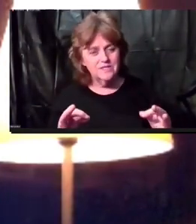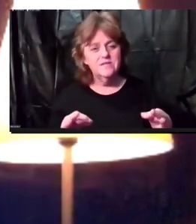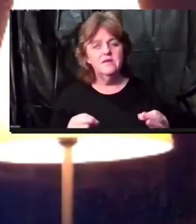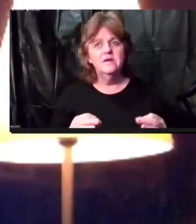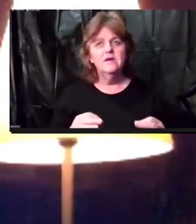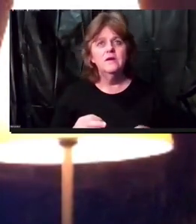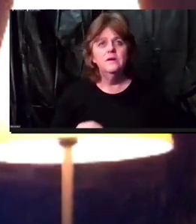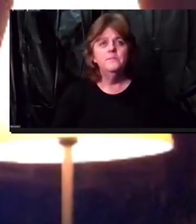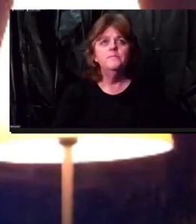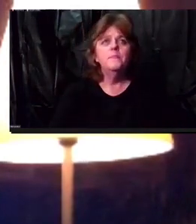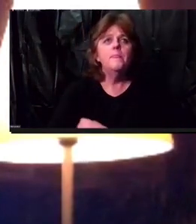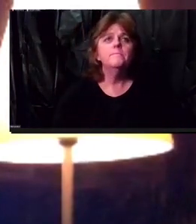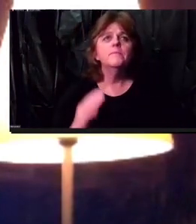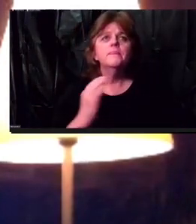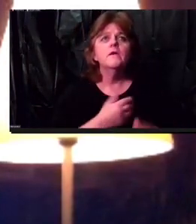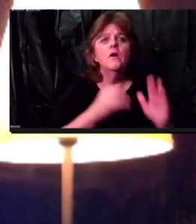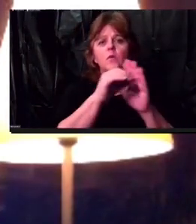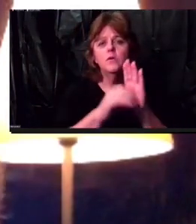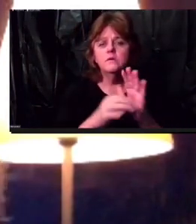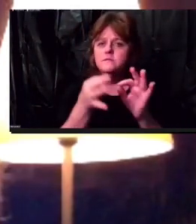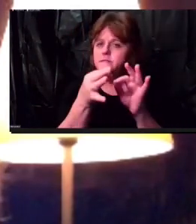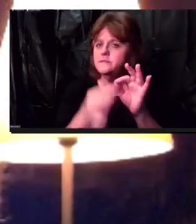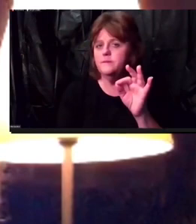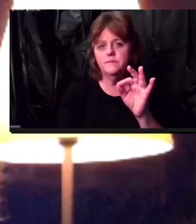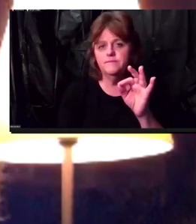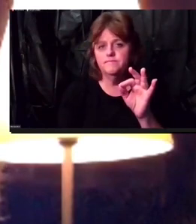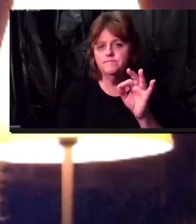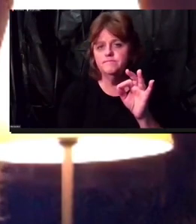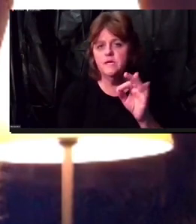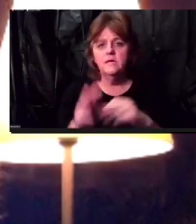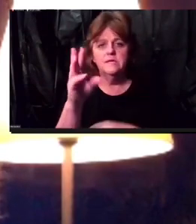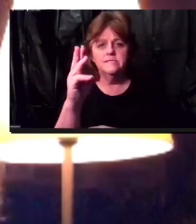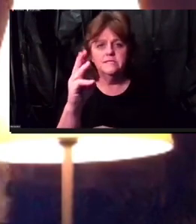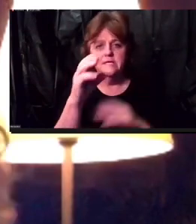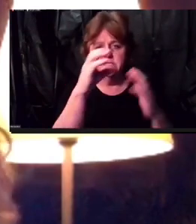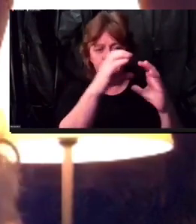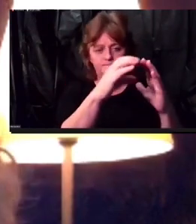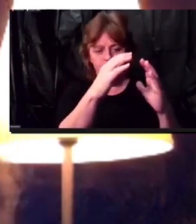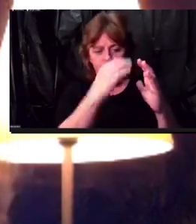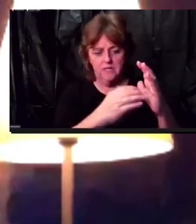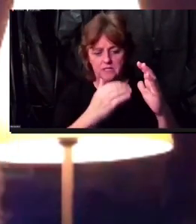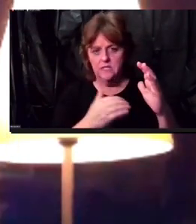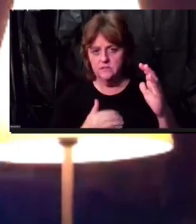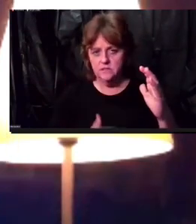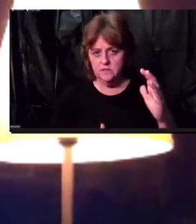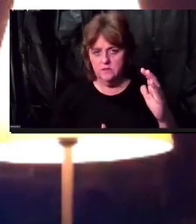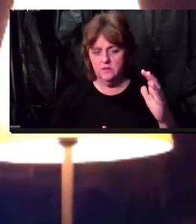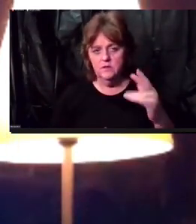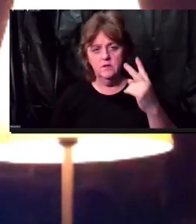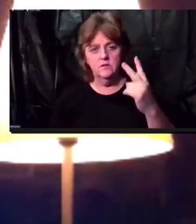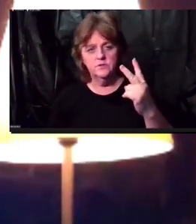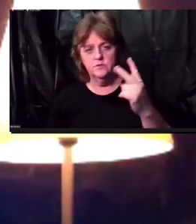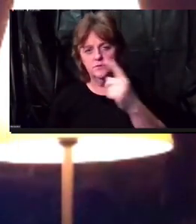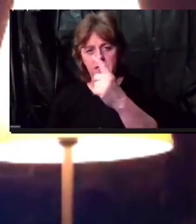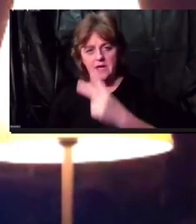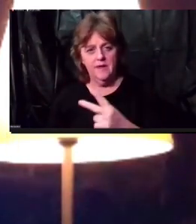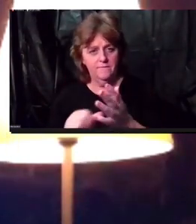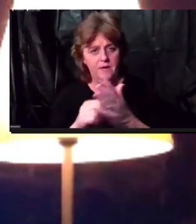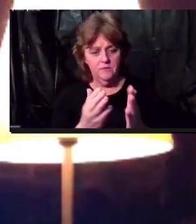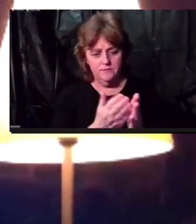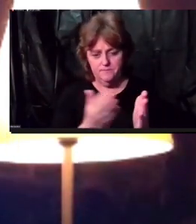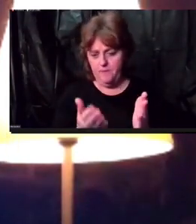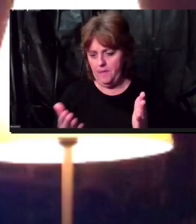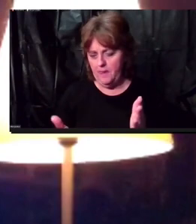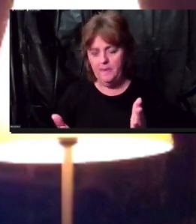You know, our ordinance is actually very simple. It's six sections on 2.5 sheets of paper.